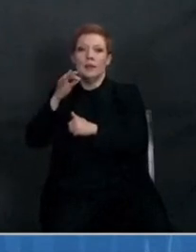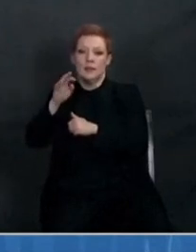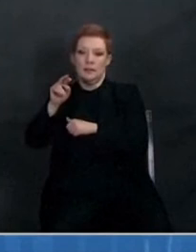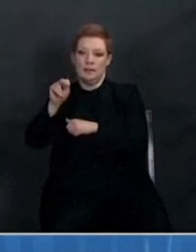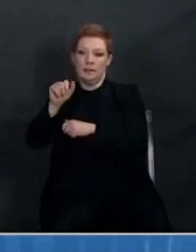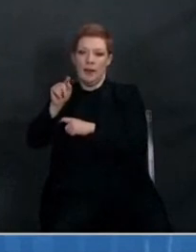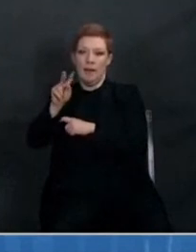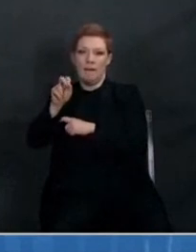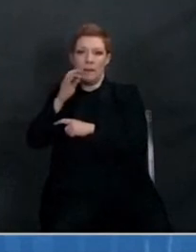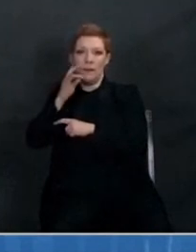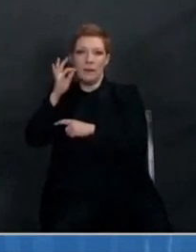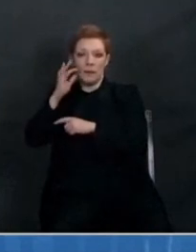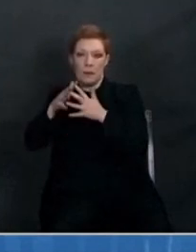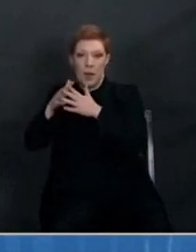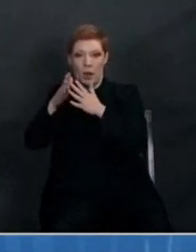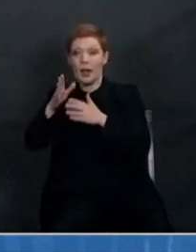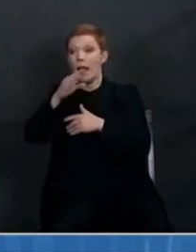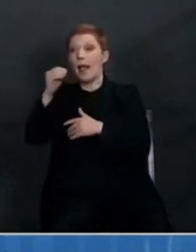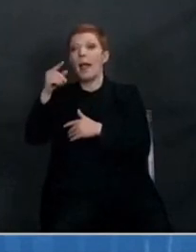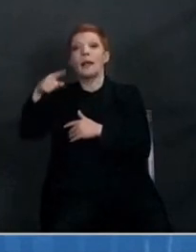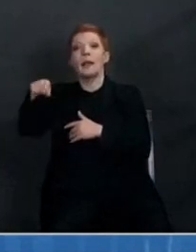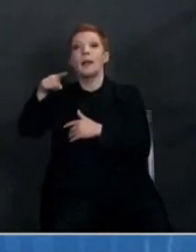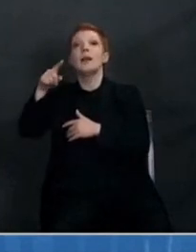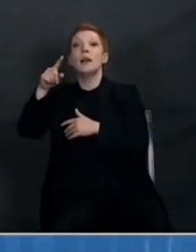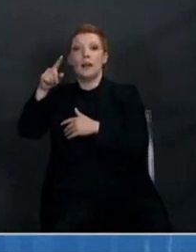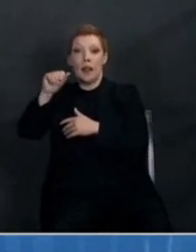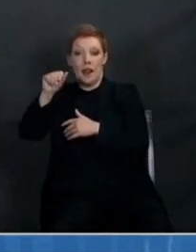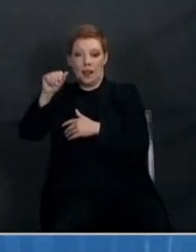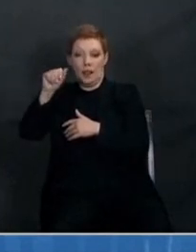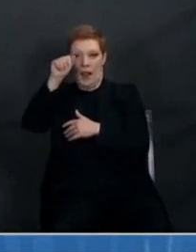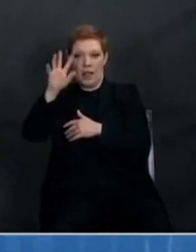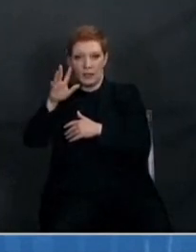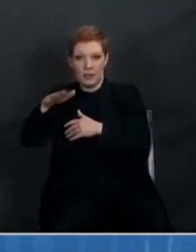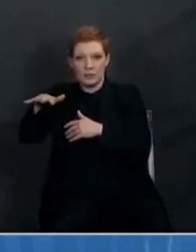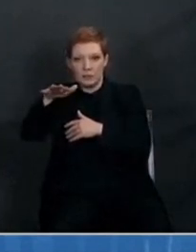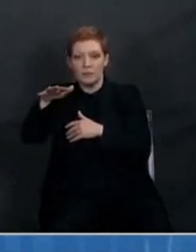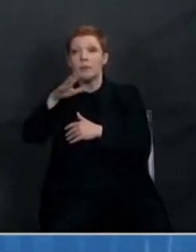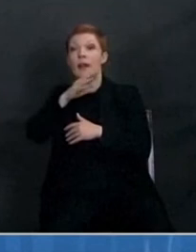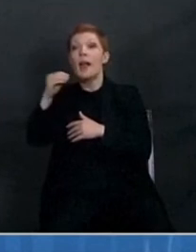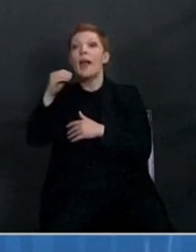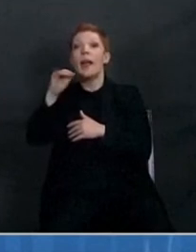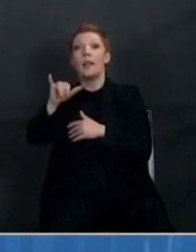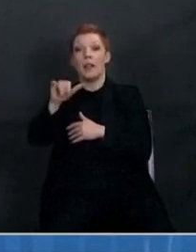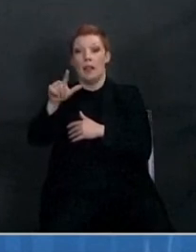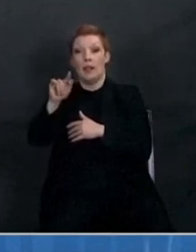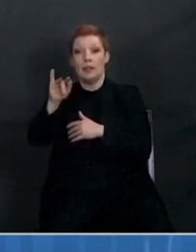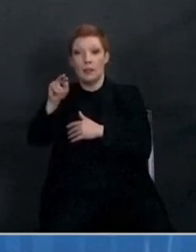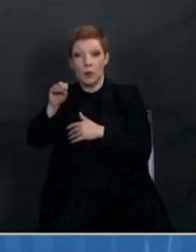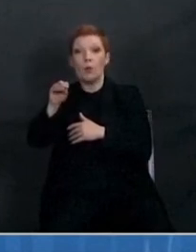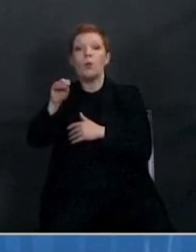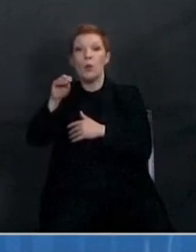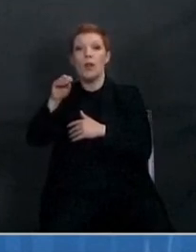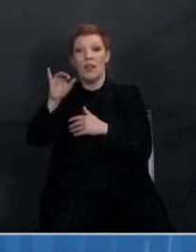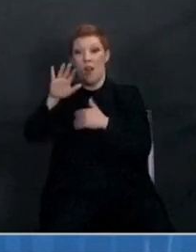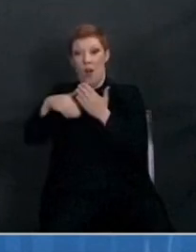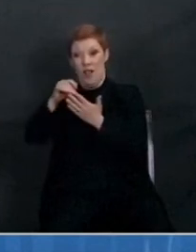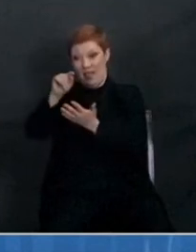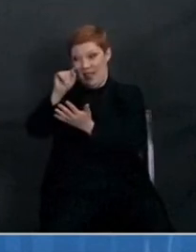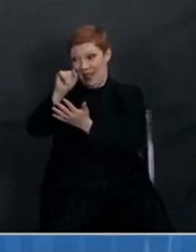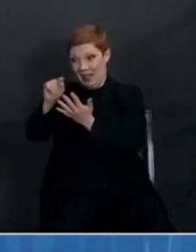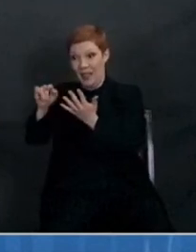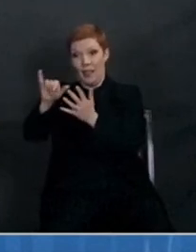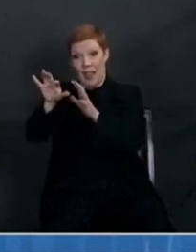2.3 times higher among Latinos and 2.1 times higher among Black people. So with regard to cases, it's a bit of a different